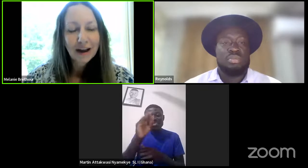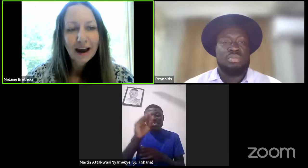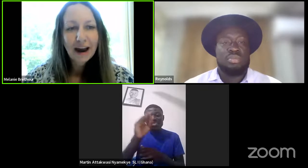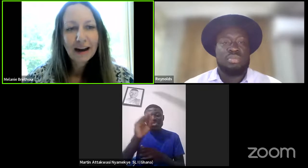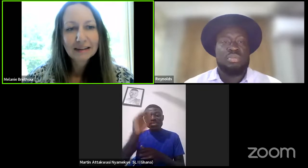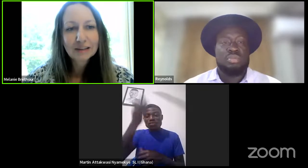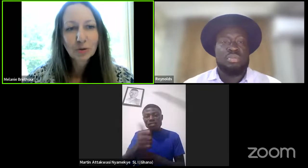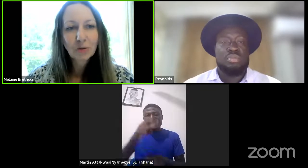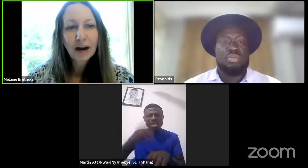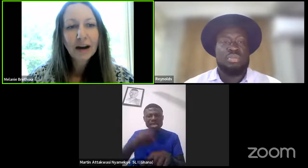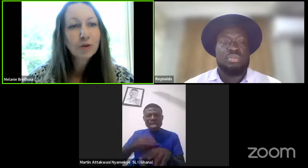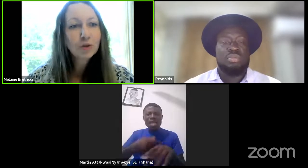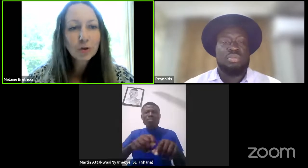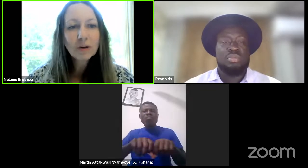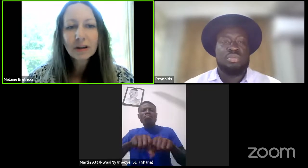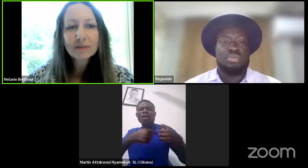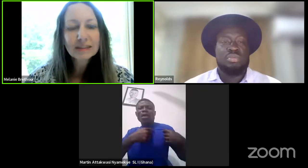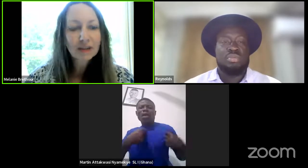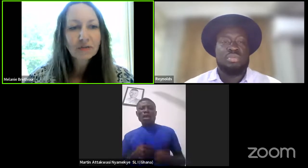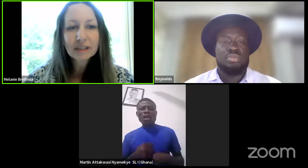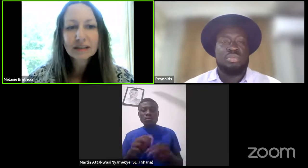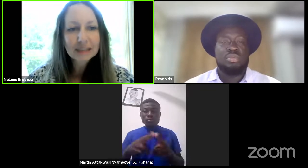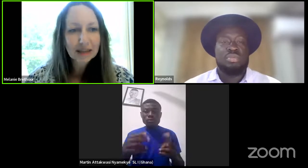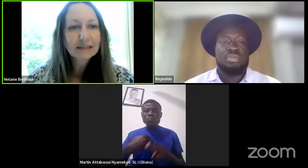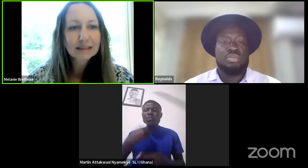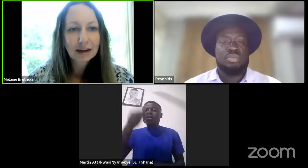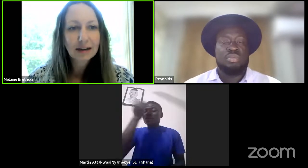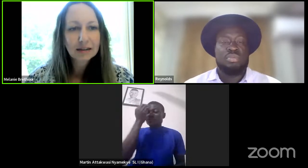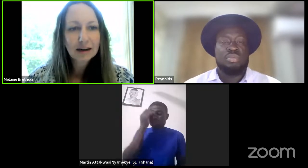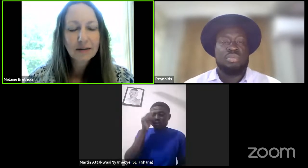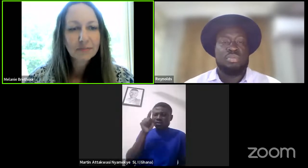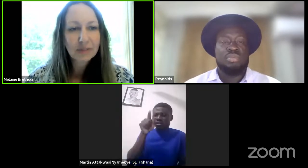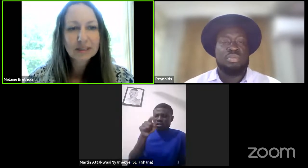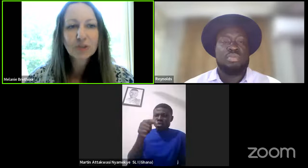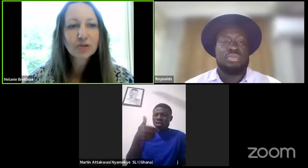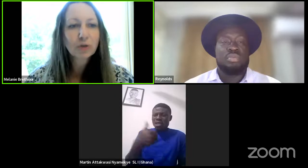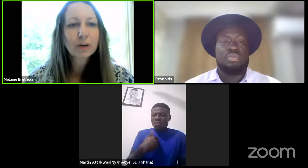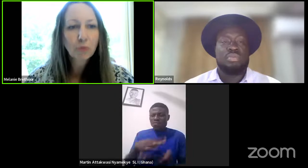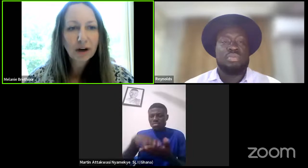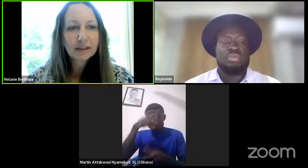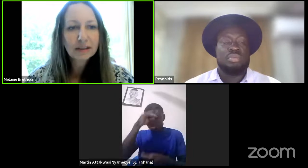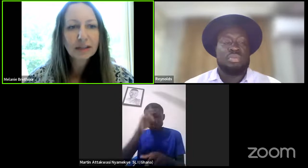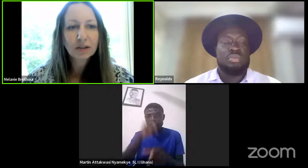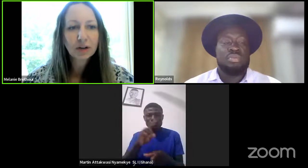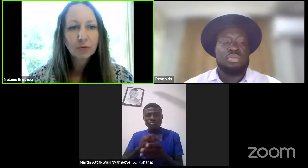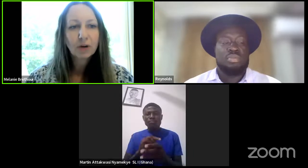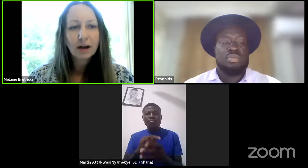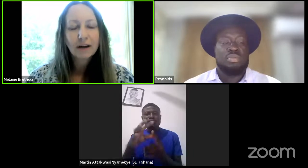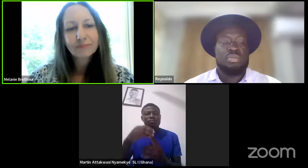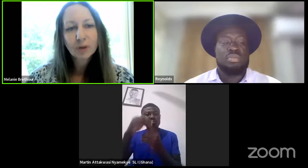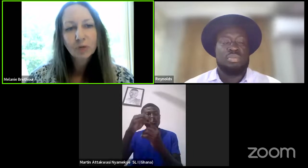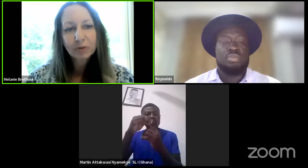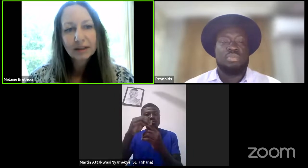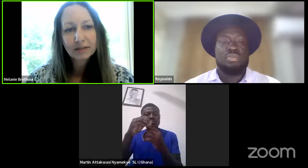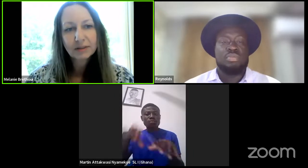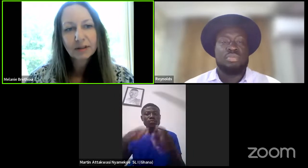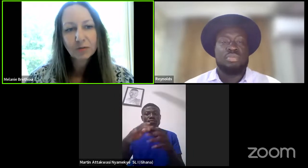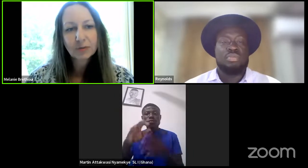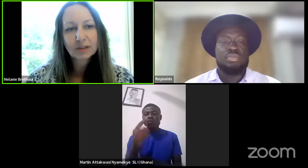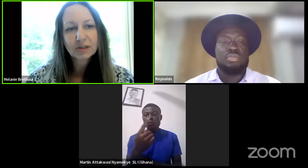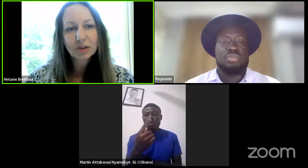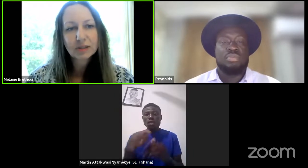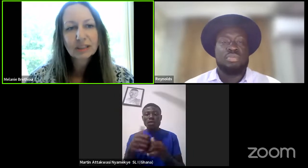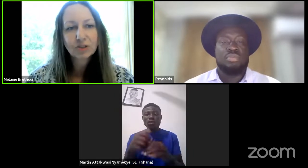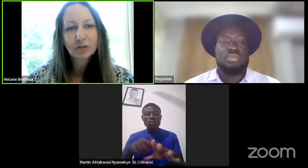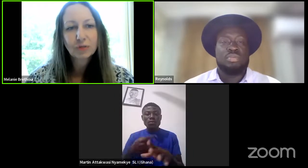heartbreaking. And so I knew it was definitely dyslexia, especially in grade 1. Here in grade where we live,